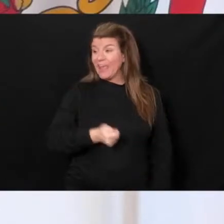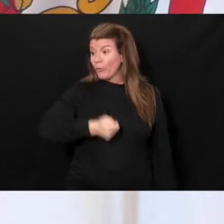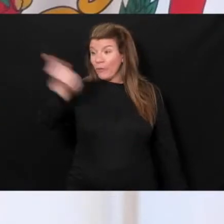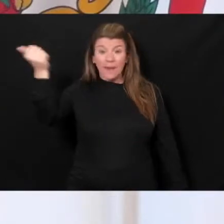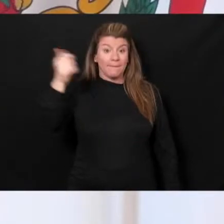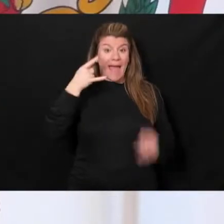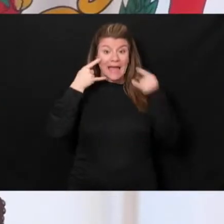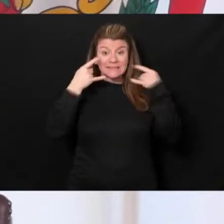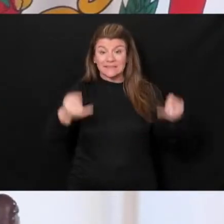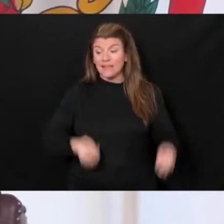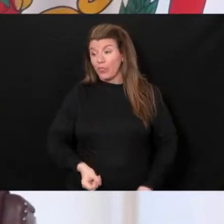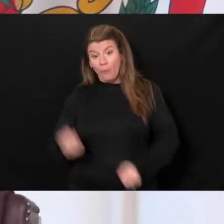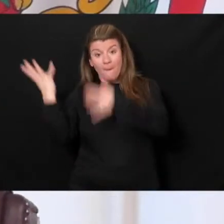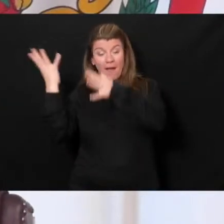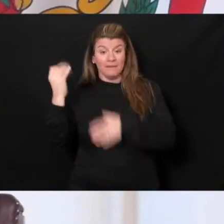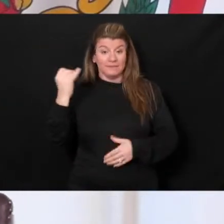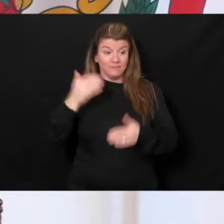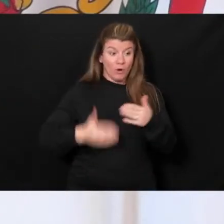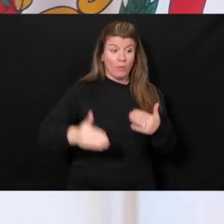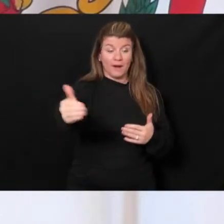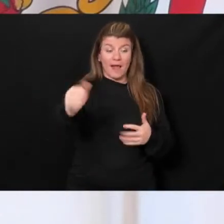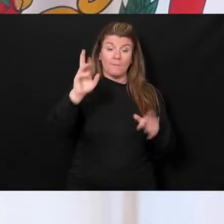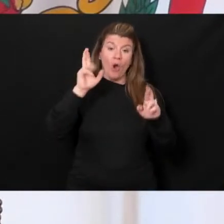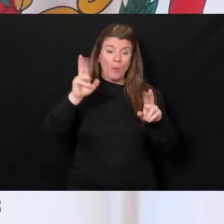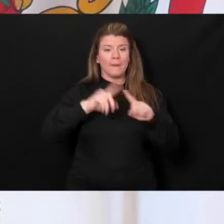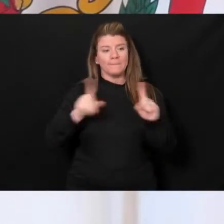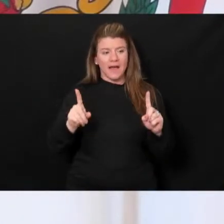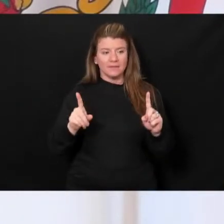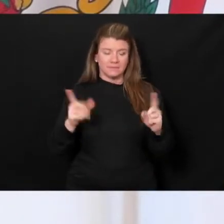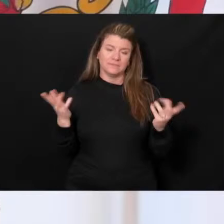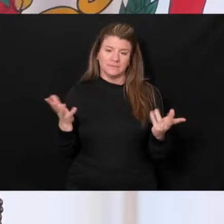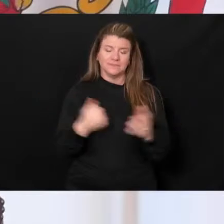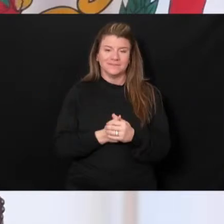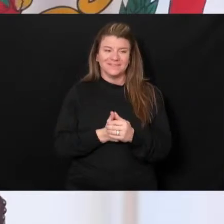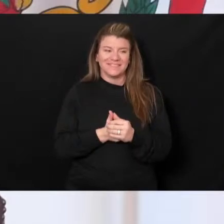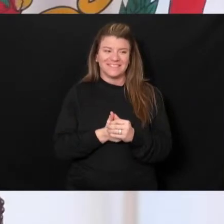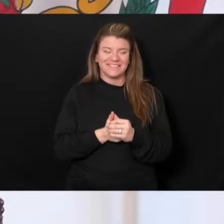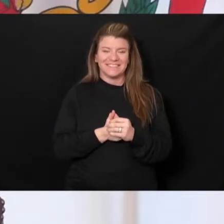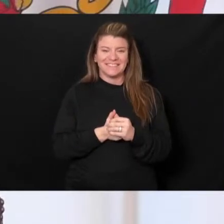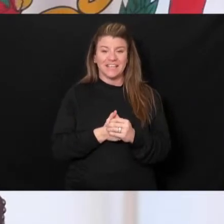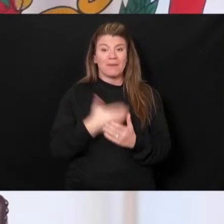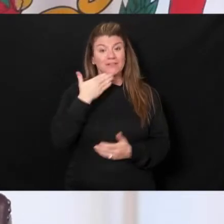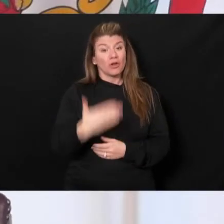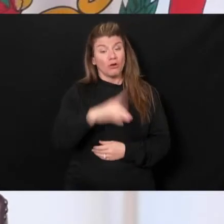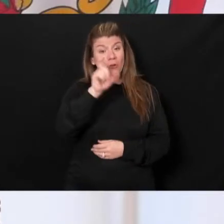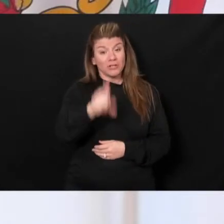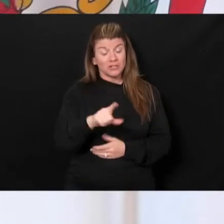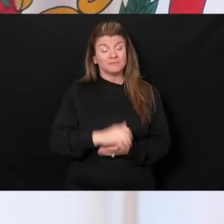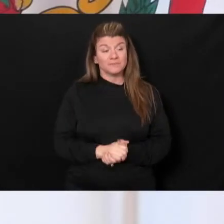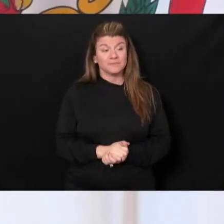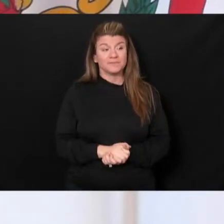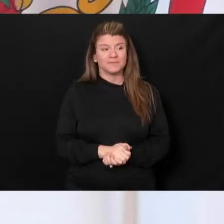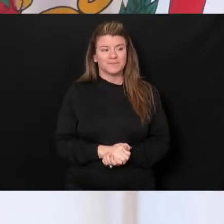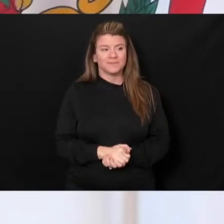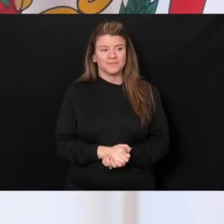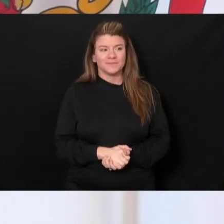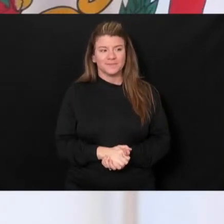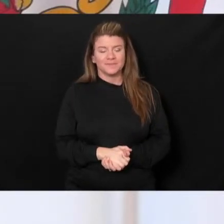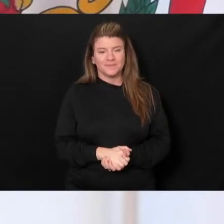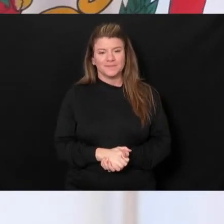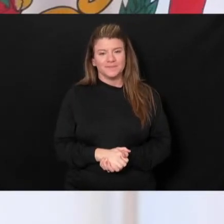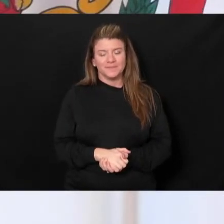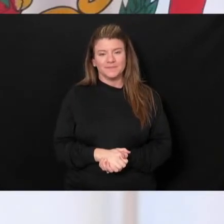masks, as we go forward, but Phil, good question, good thought.